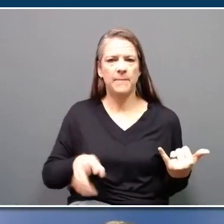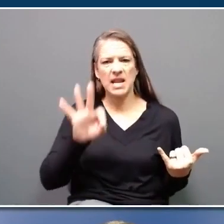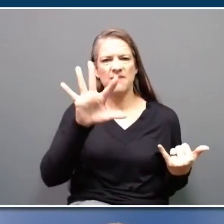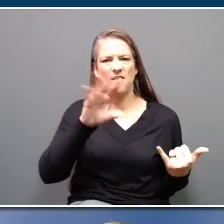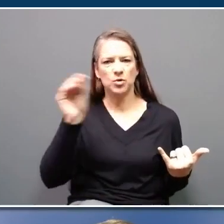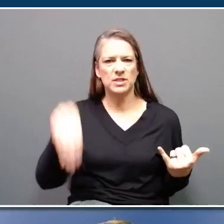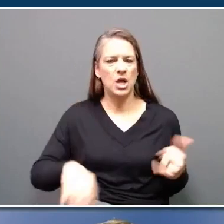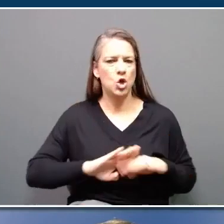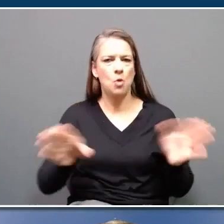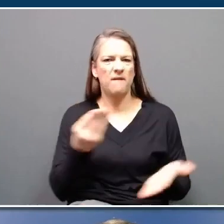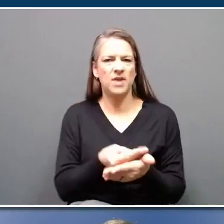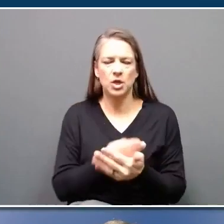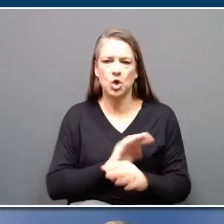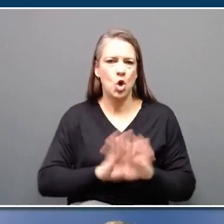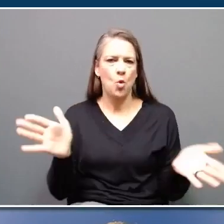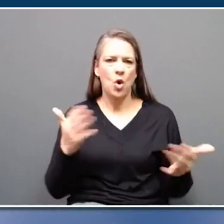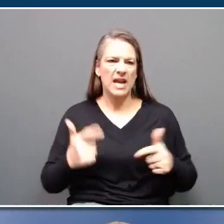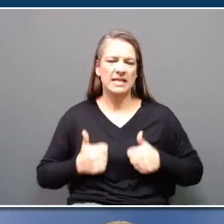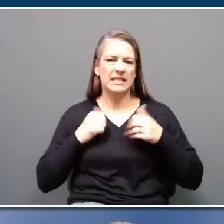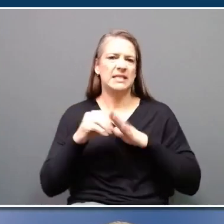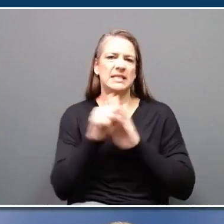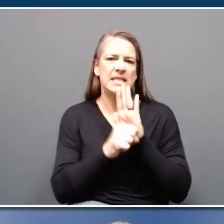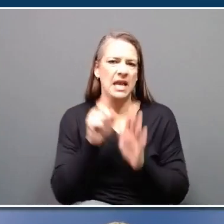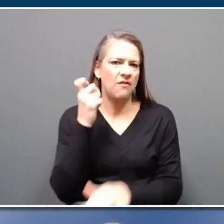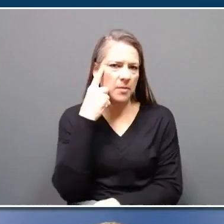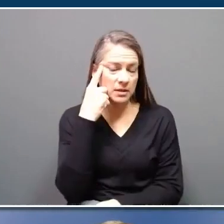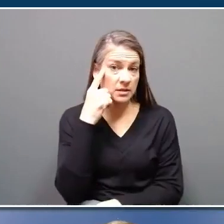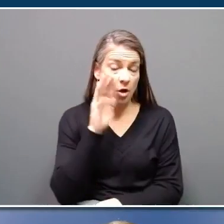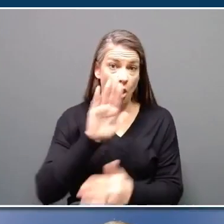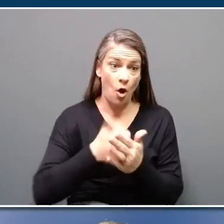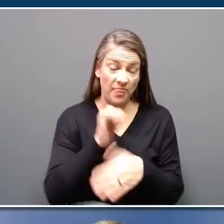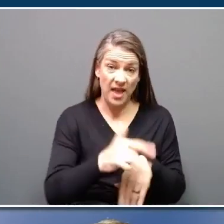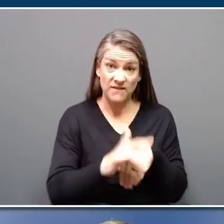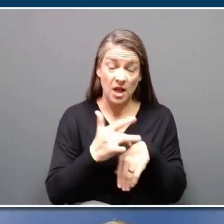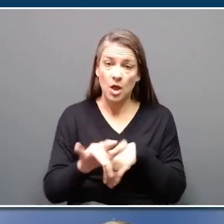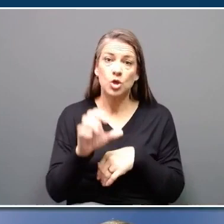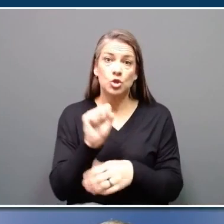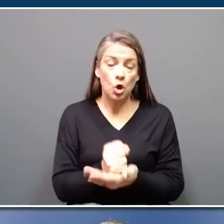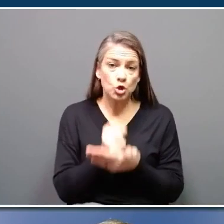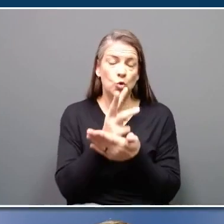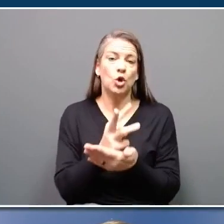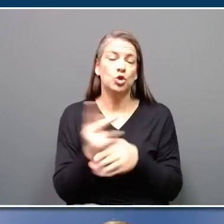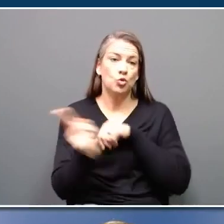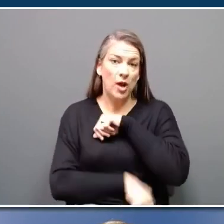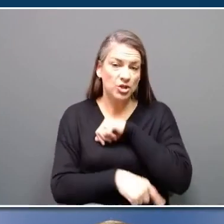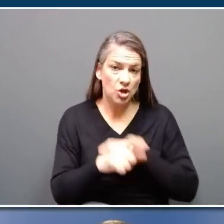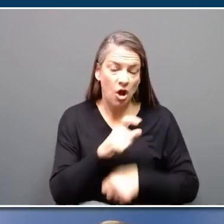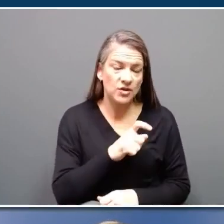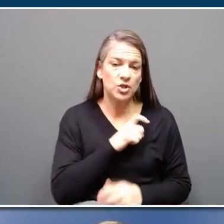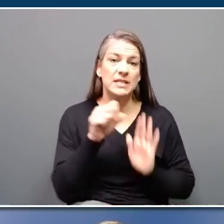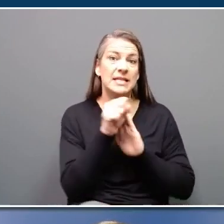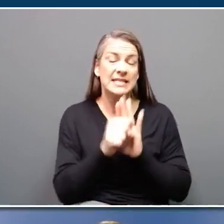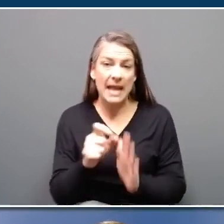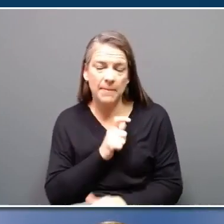funded, no longer exist in state government. So all these spots we're trying to fill, social workers, corrections officers, state police, you pick